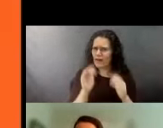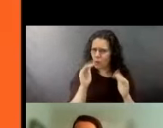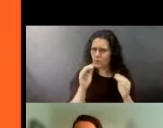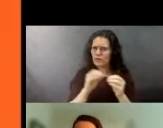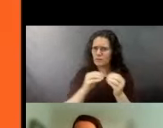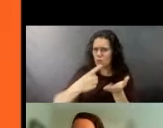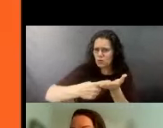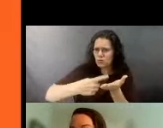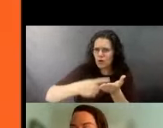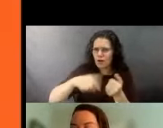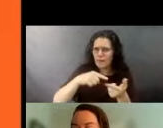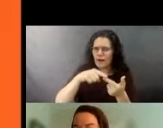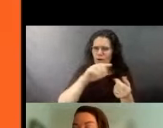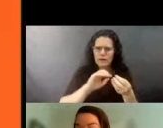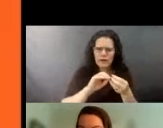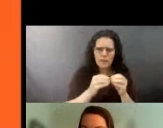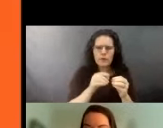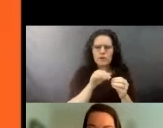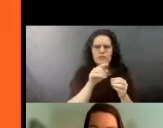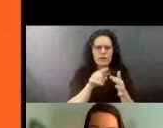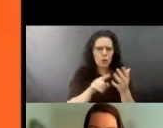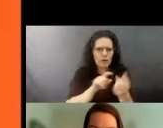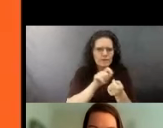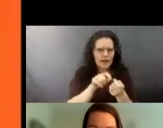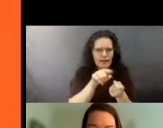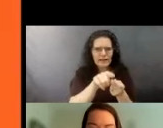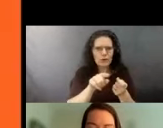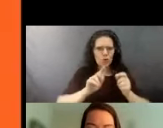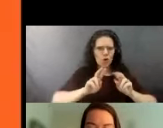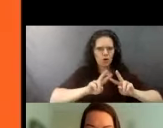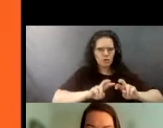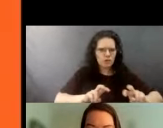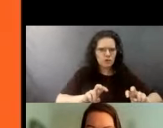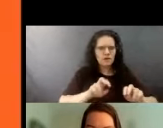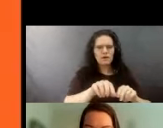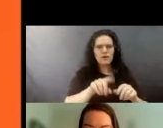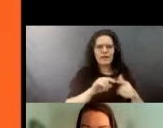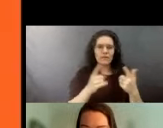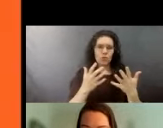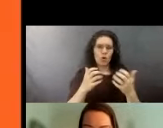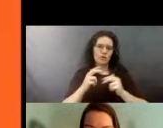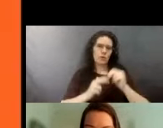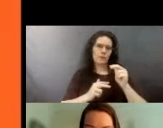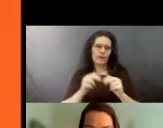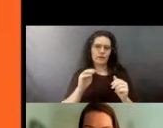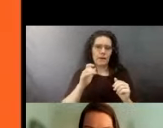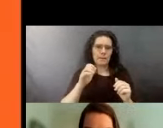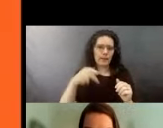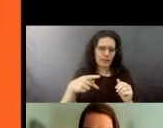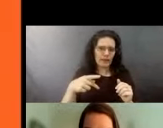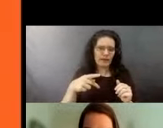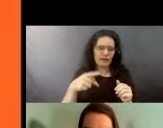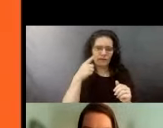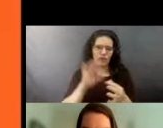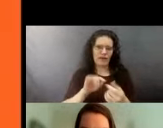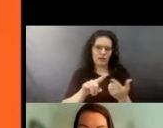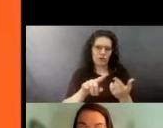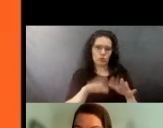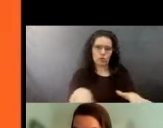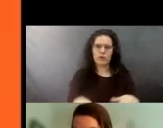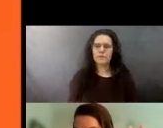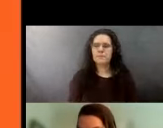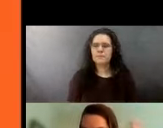bit in terms of what you might be looking for if you're seeking to develop or build an MLP in this space.